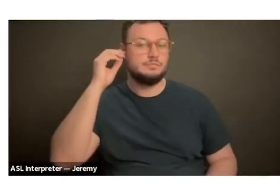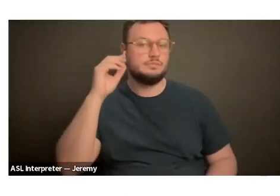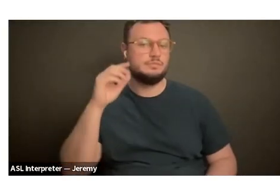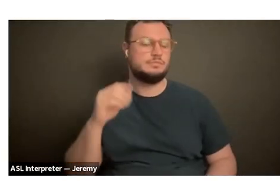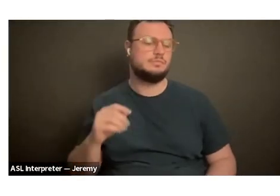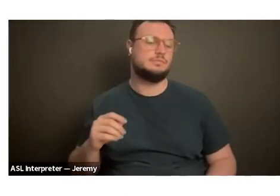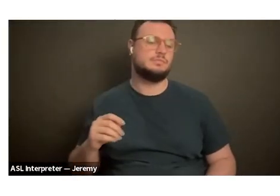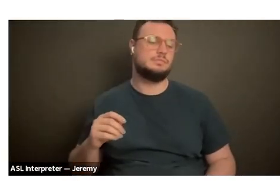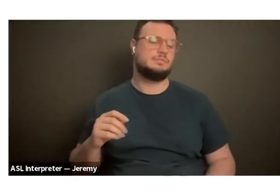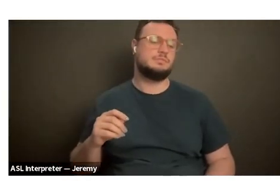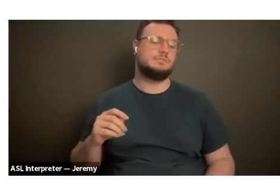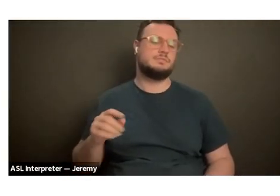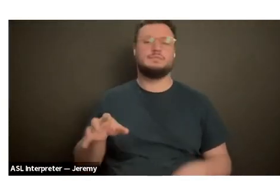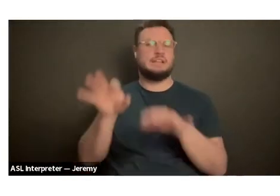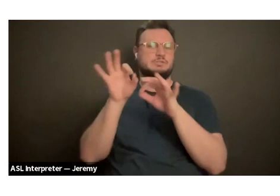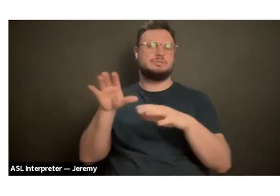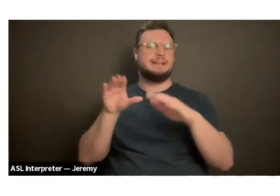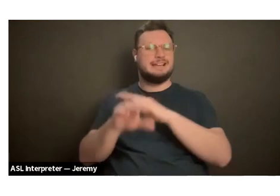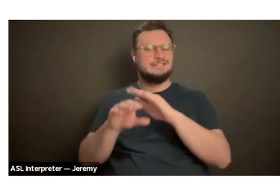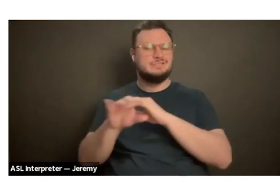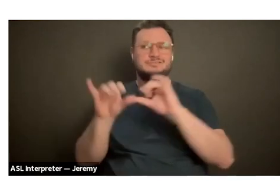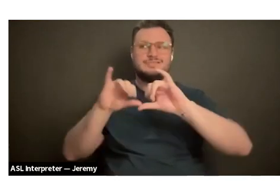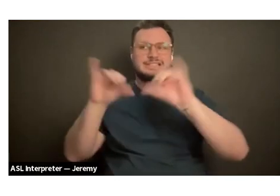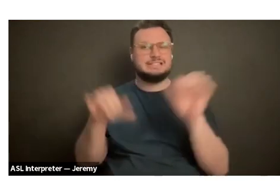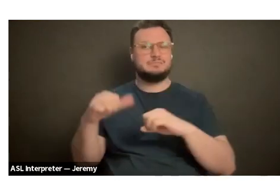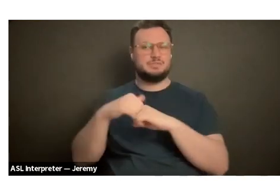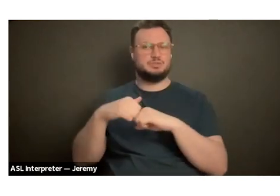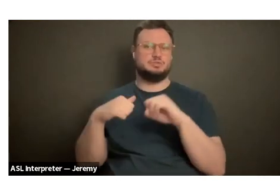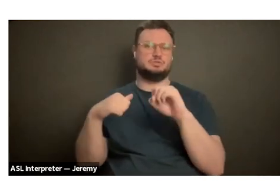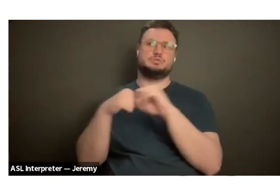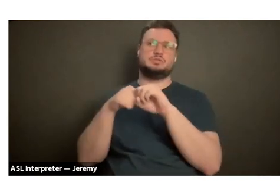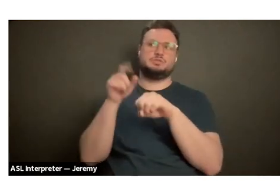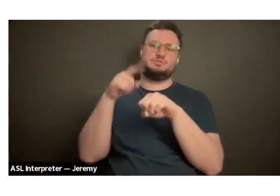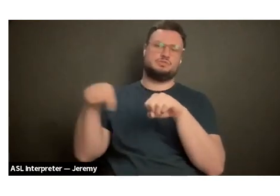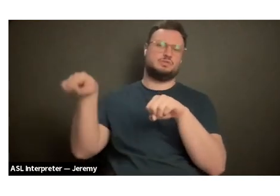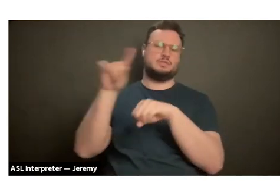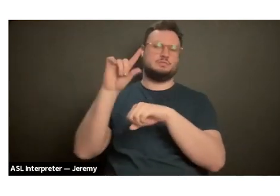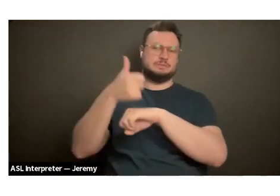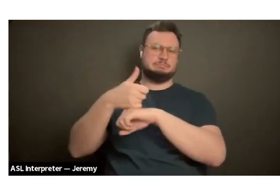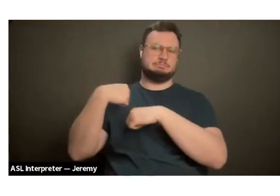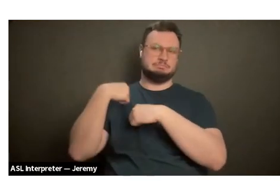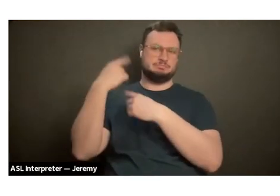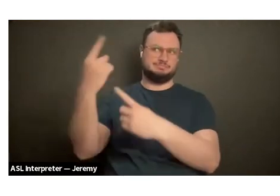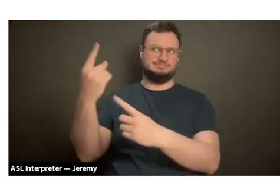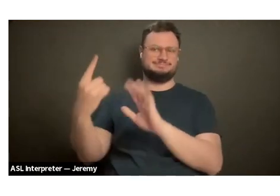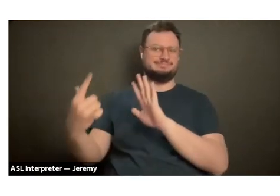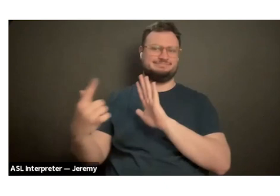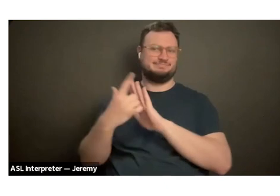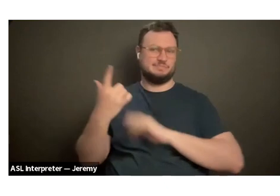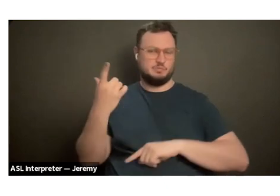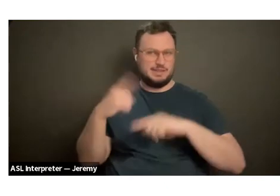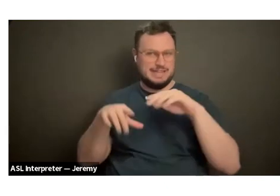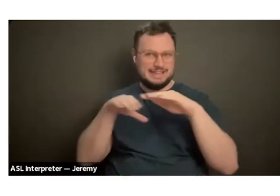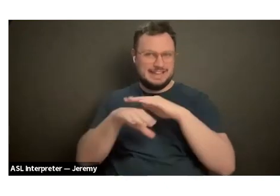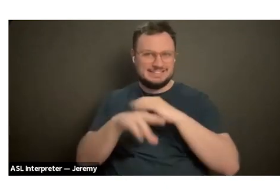true. The systems and structures that we live in today don't allow us to do exactly that, to live in nature, to live